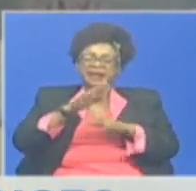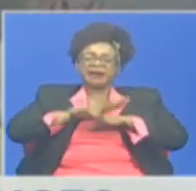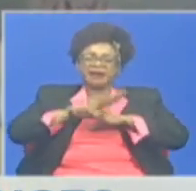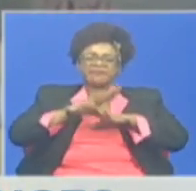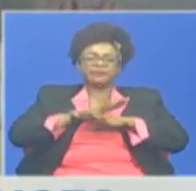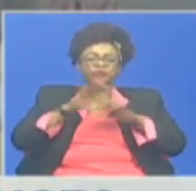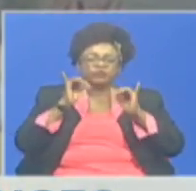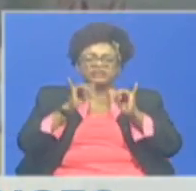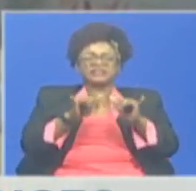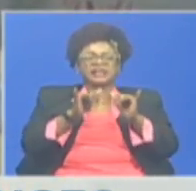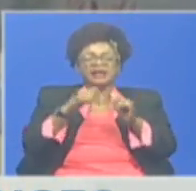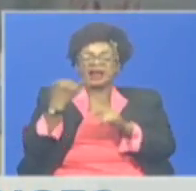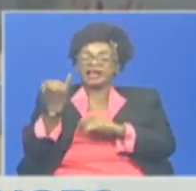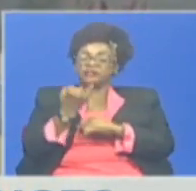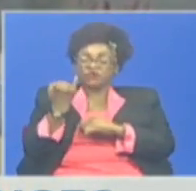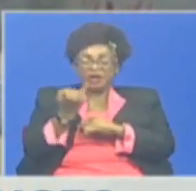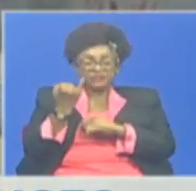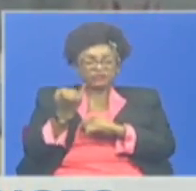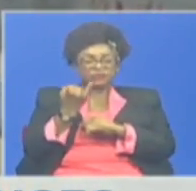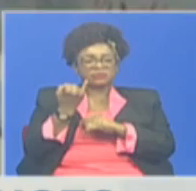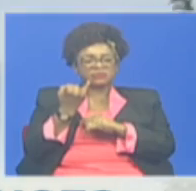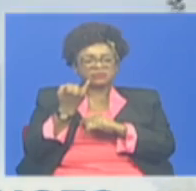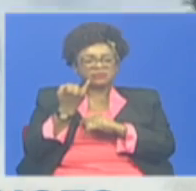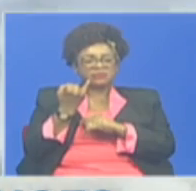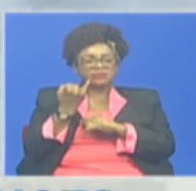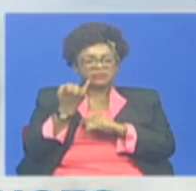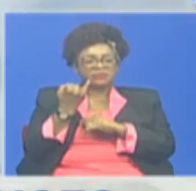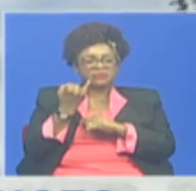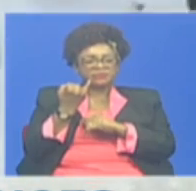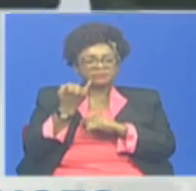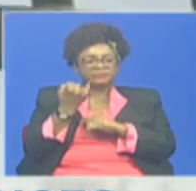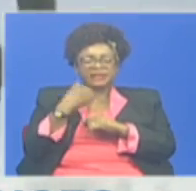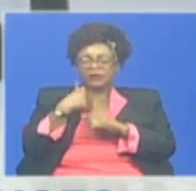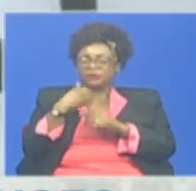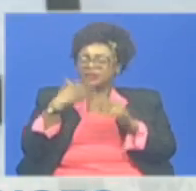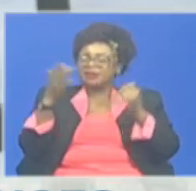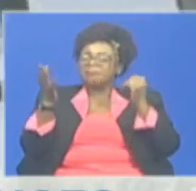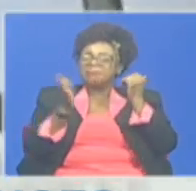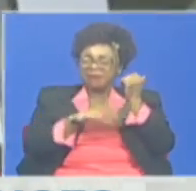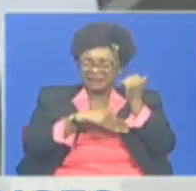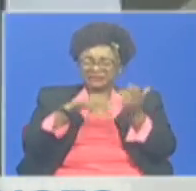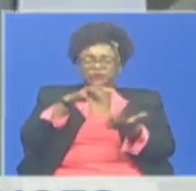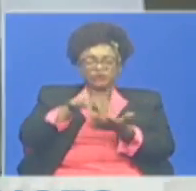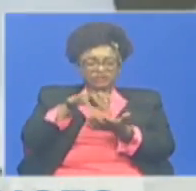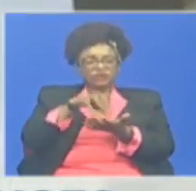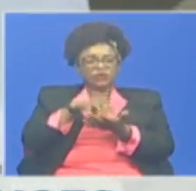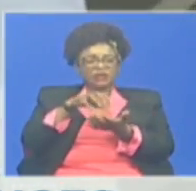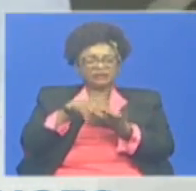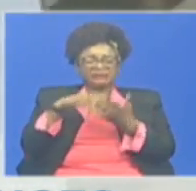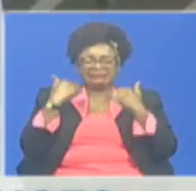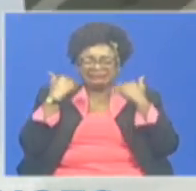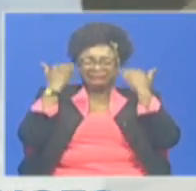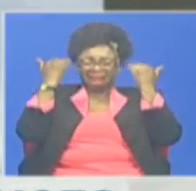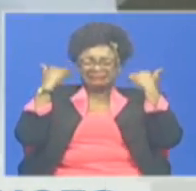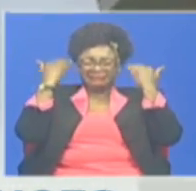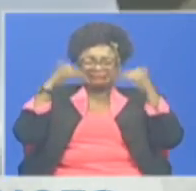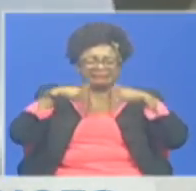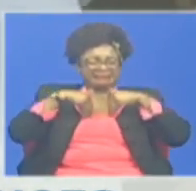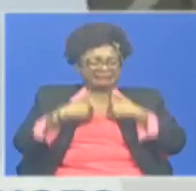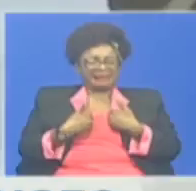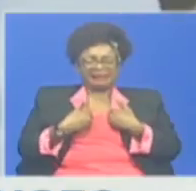in isolation since I'm already unwell? I was in a very bad state. I was fatigued, I was tired, I was